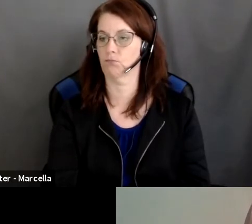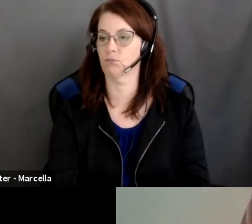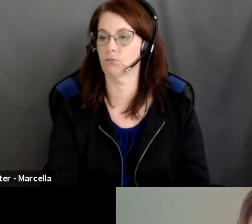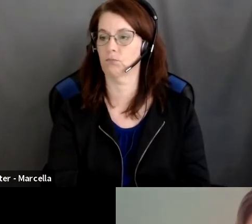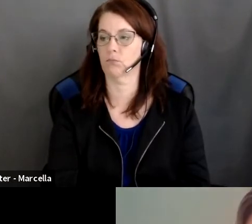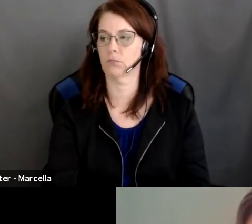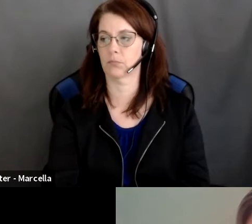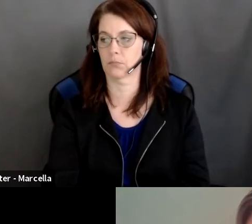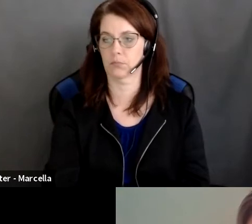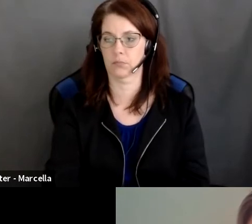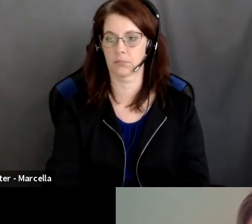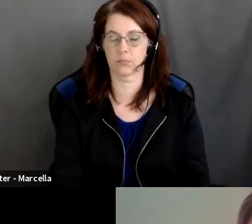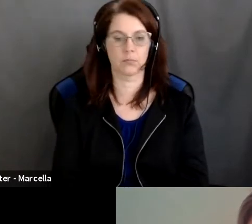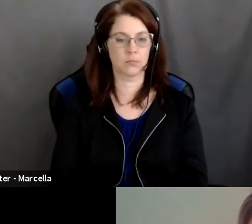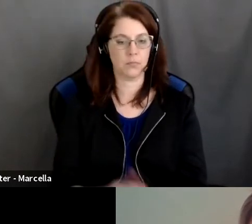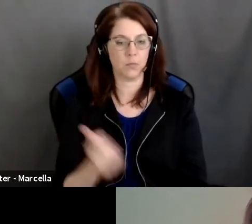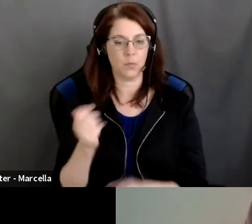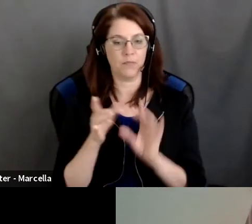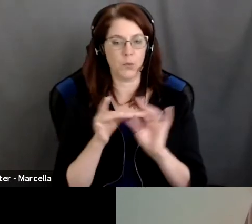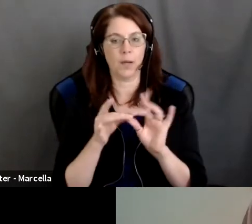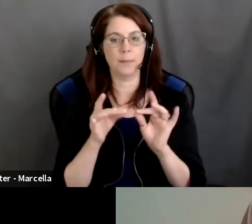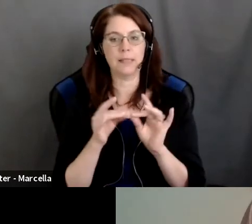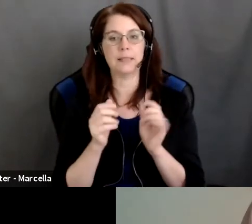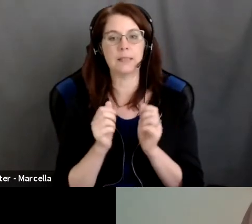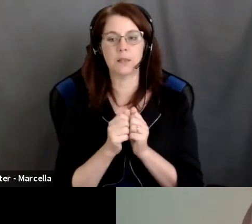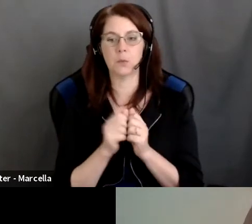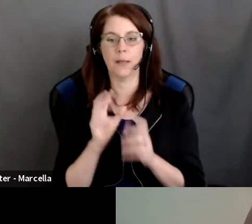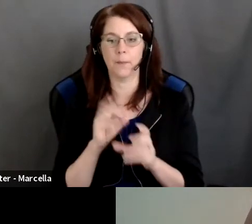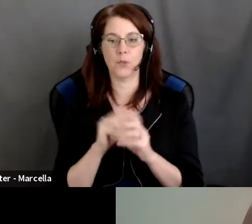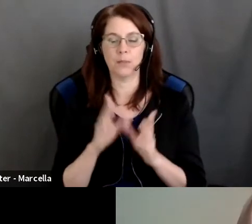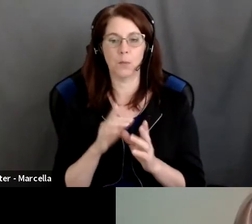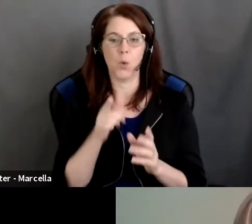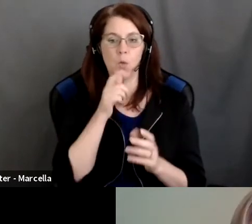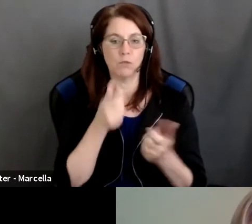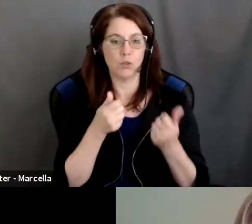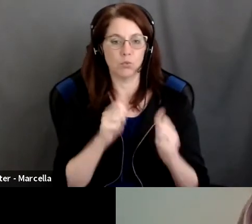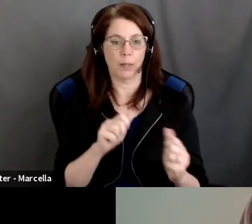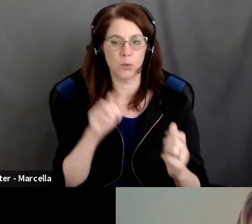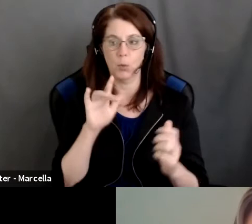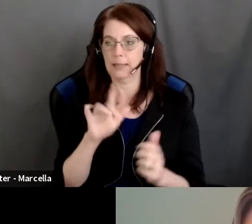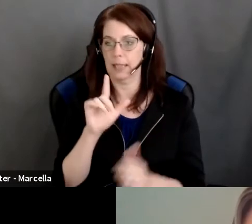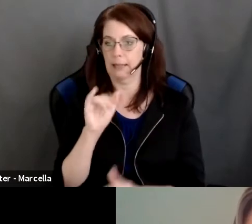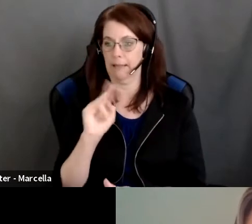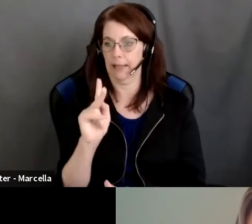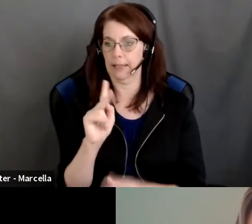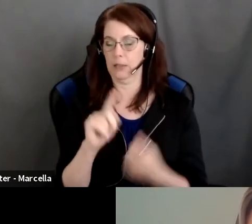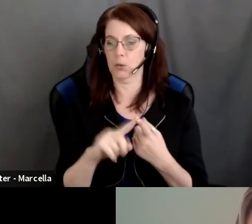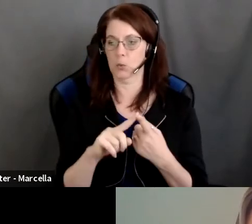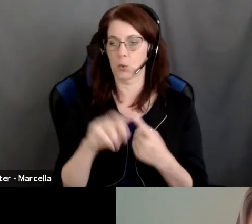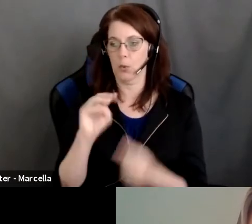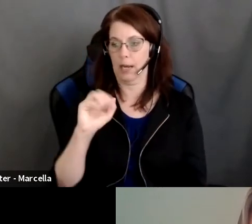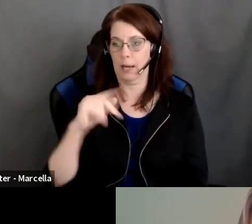We have a couple comments with participants who have tried accessing the link to the Map